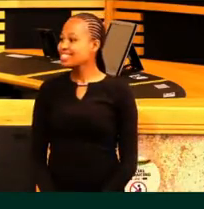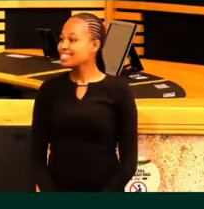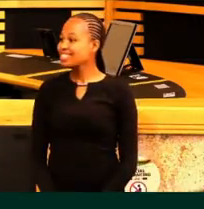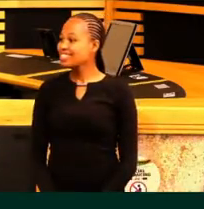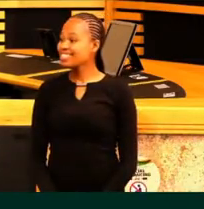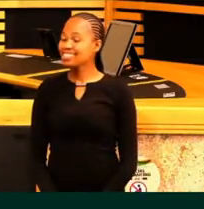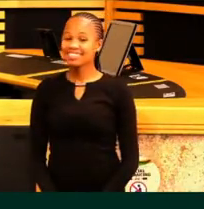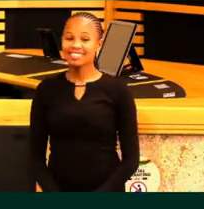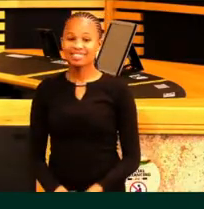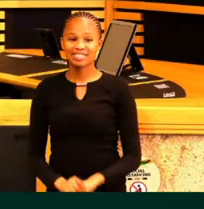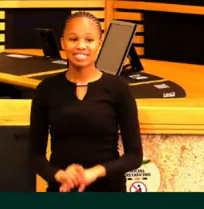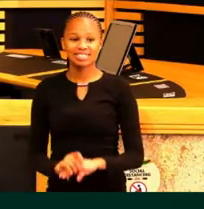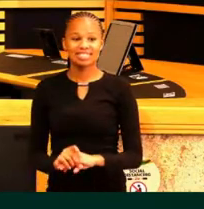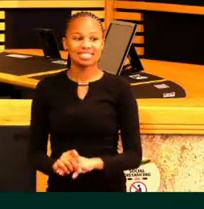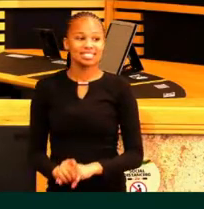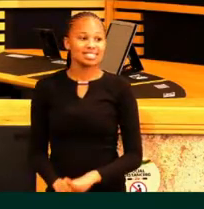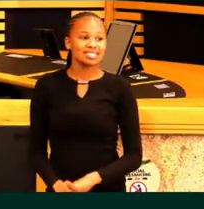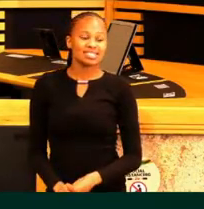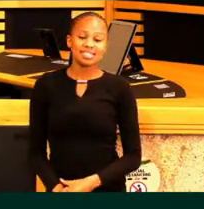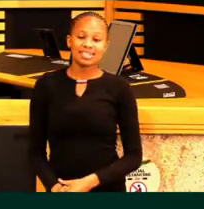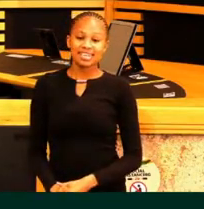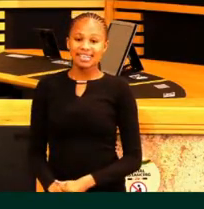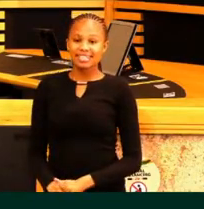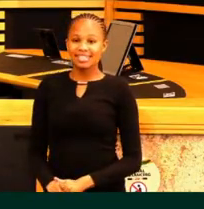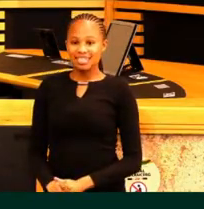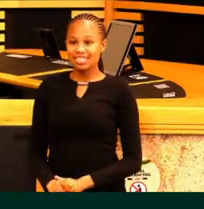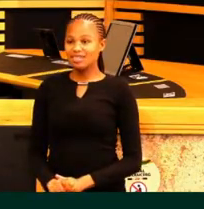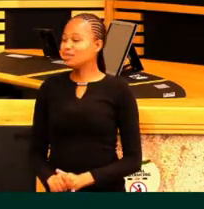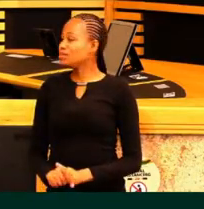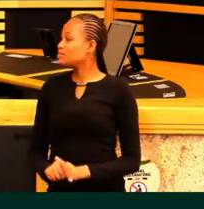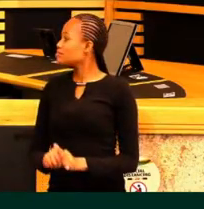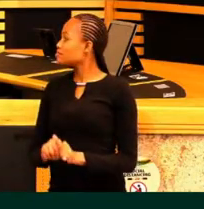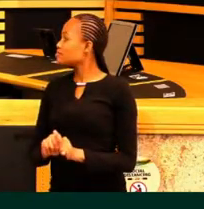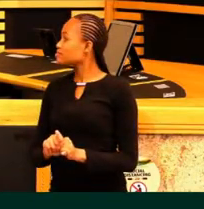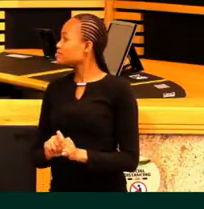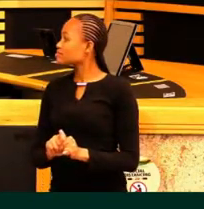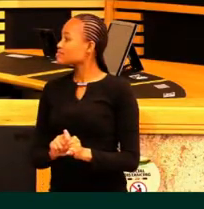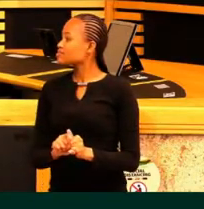um the next speaker